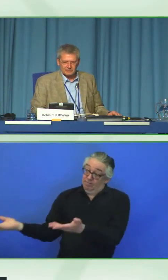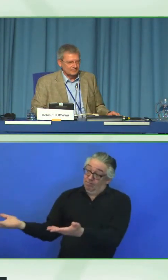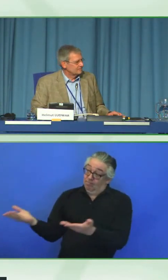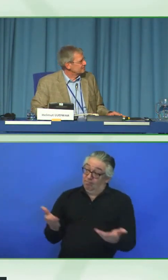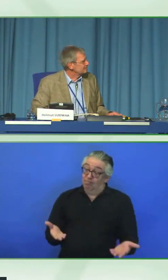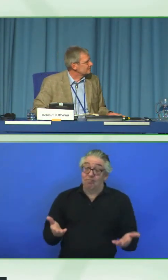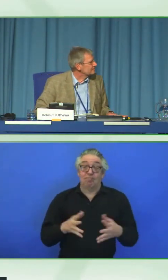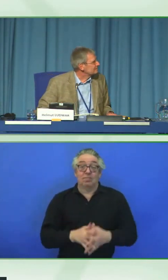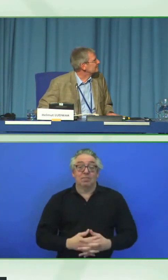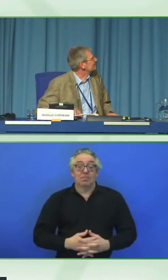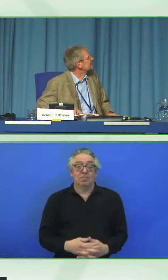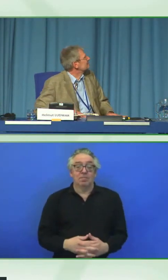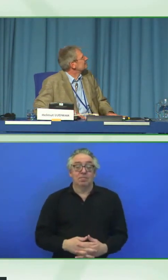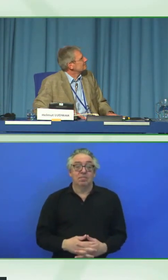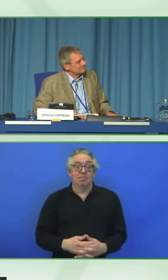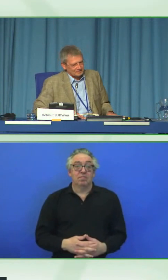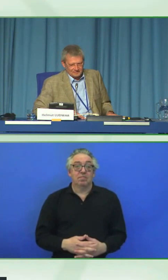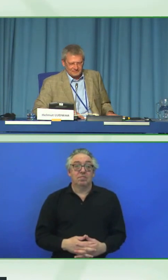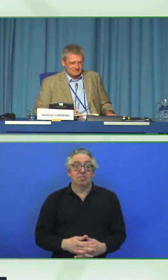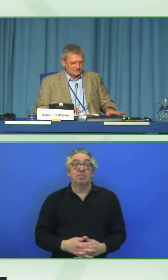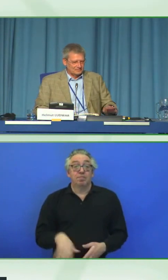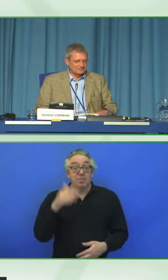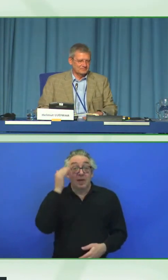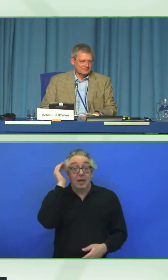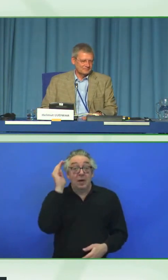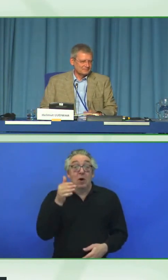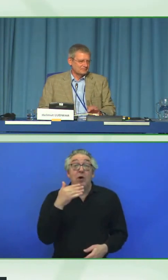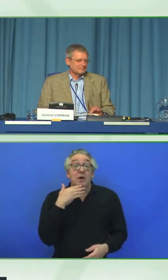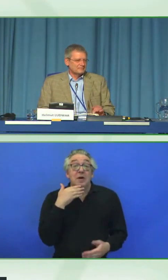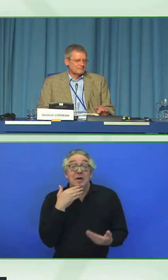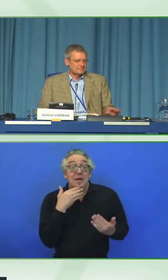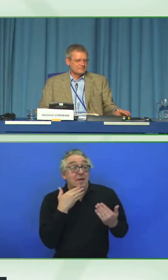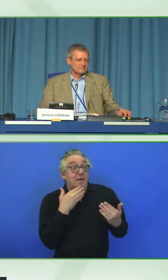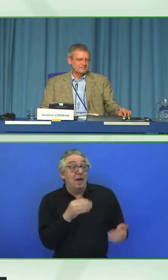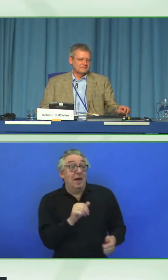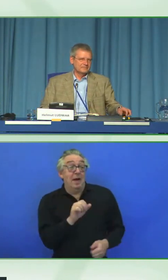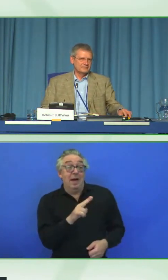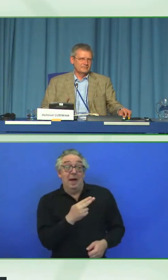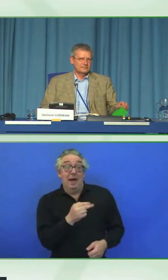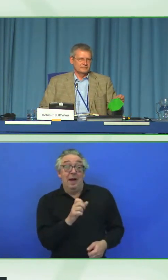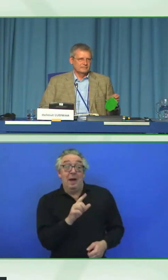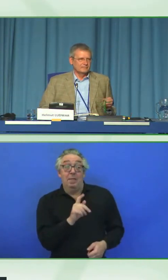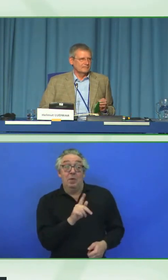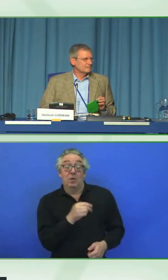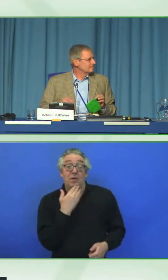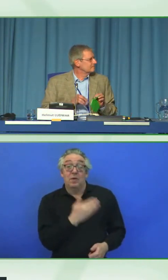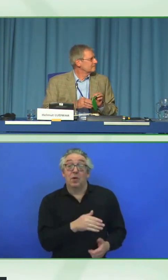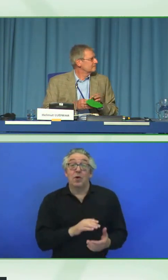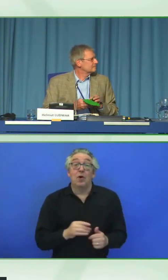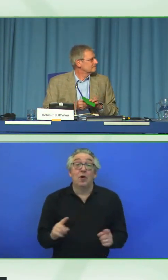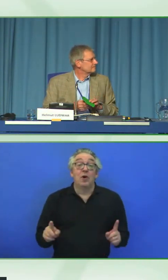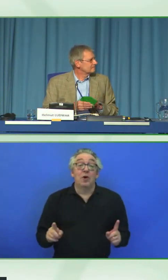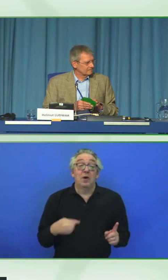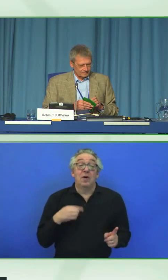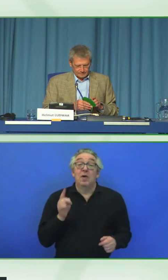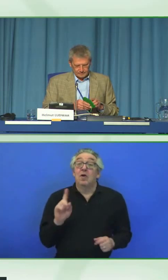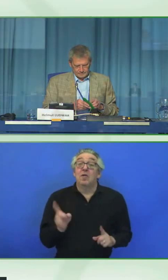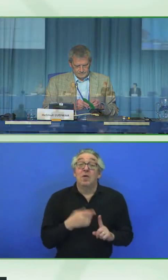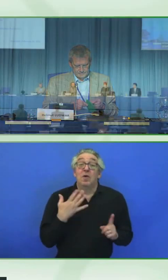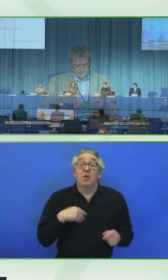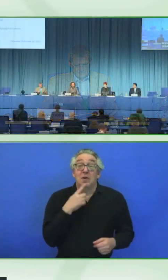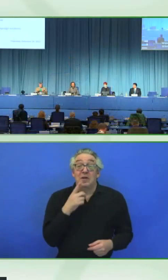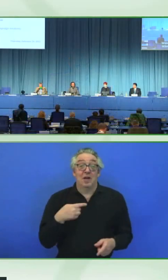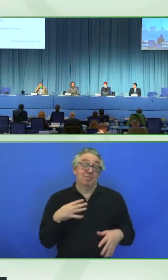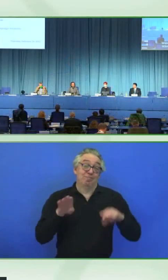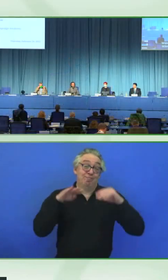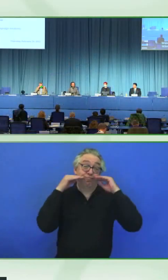Thank you. Hi, everyone. Thank you, Helmut. So first of all, I should say that I'm very pleased to be here today,